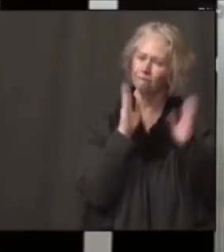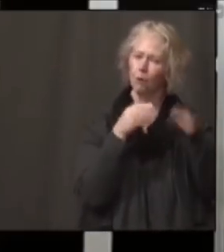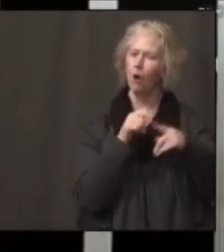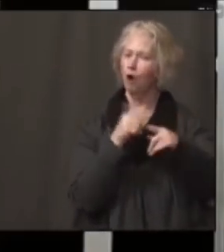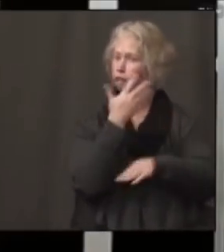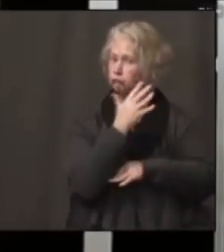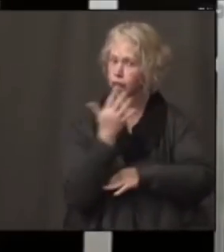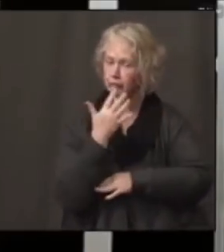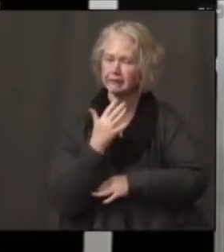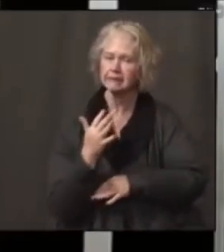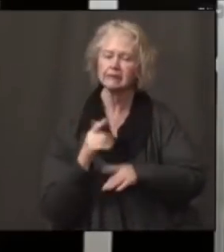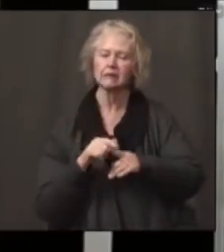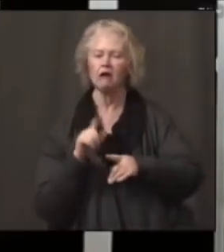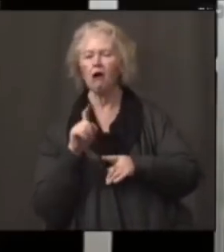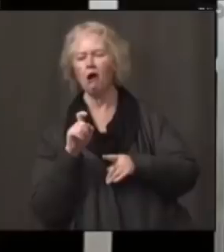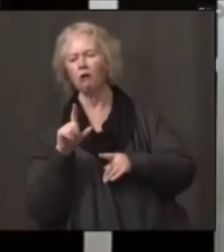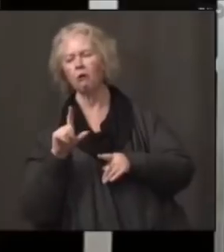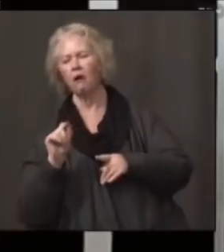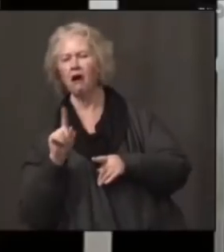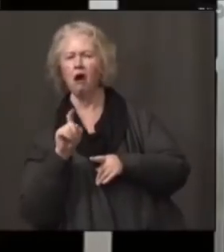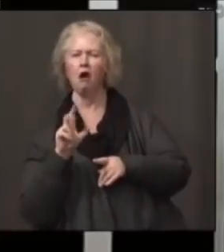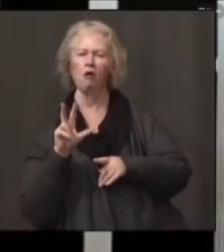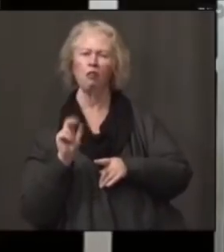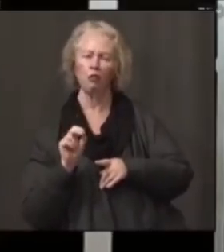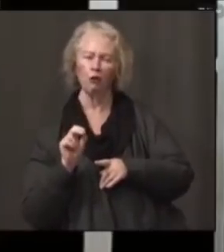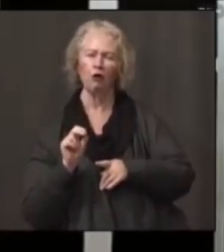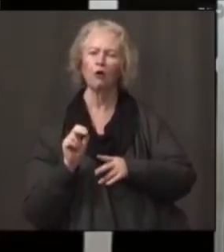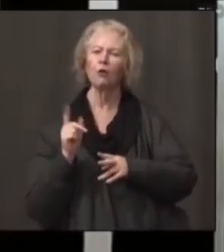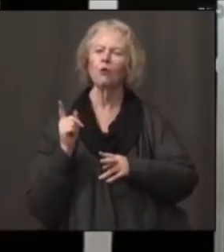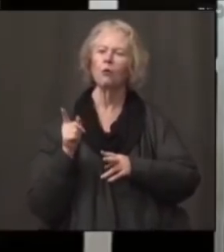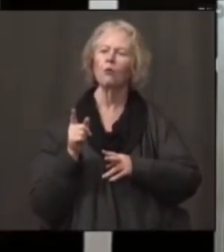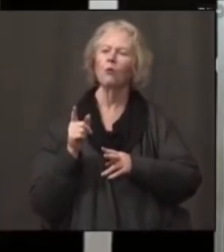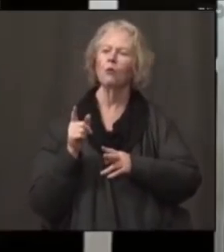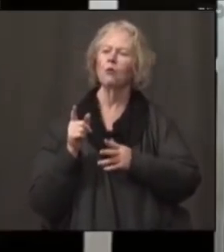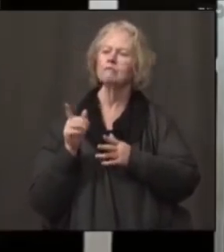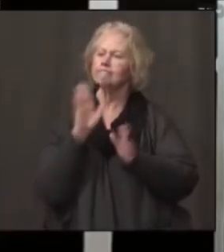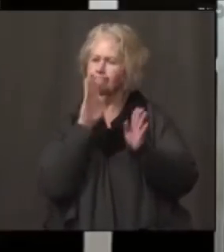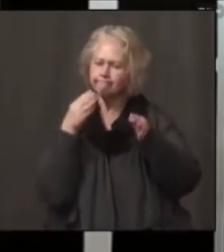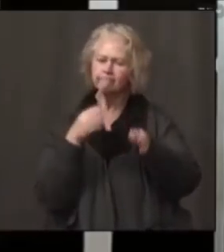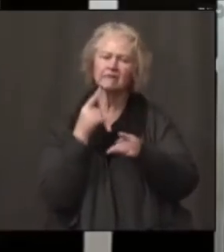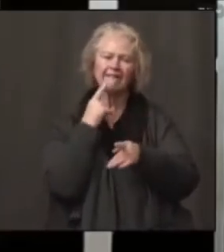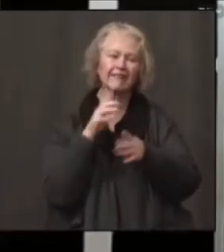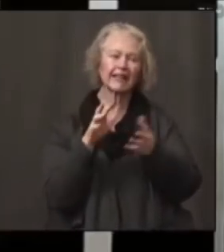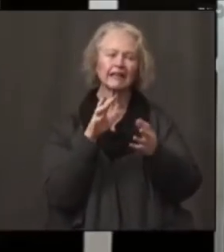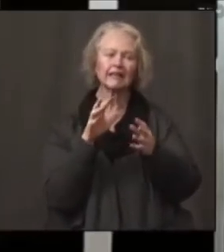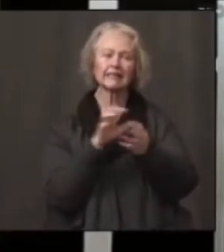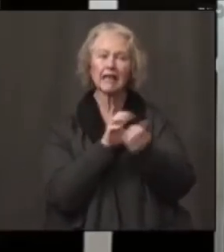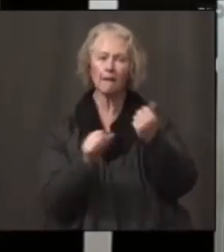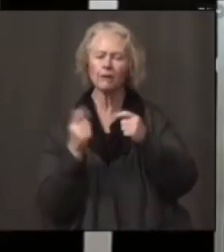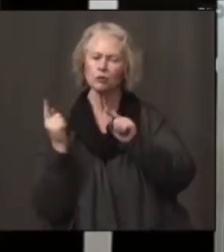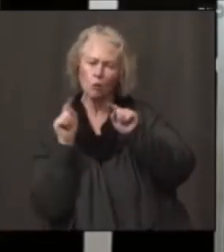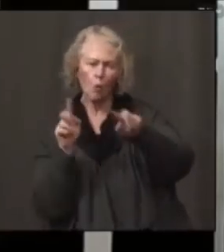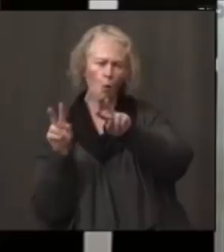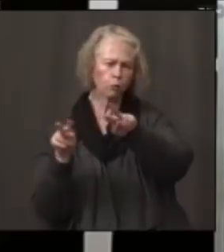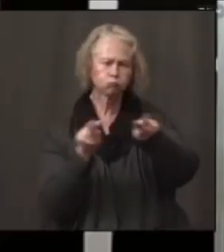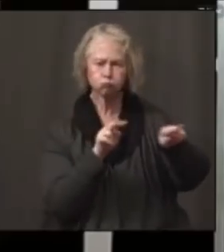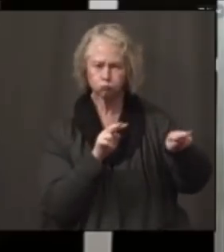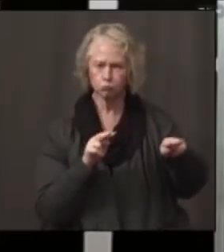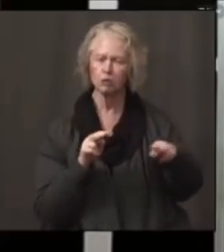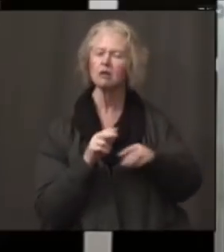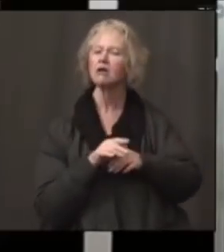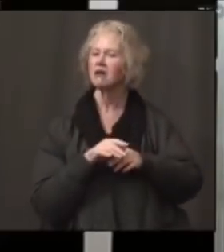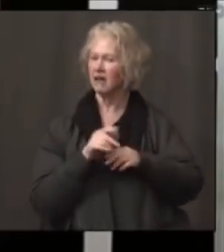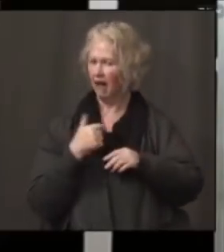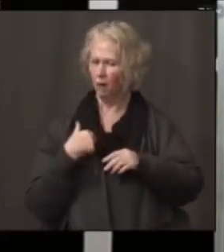about 120, 130 damage assessors. So we're very well positioned. We've opened up our